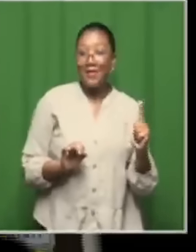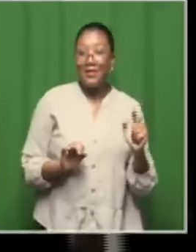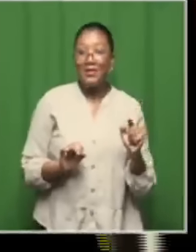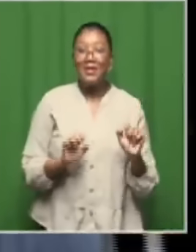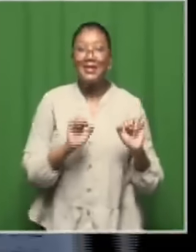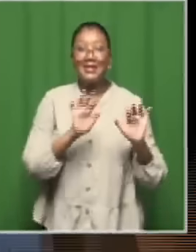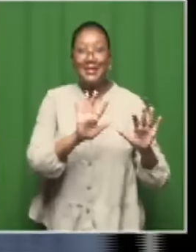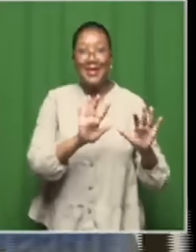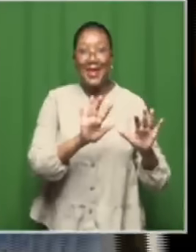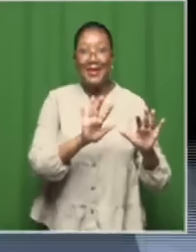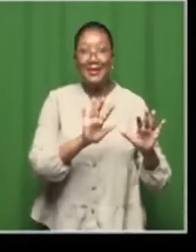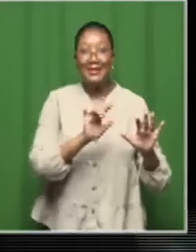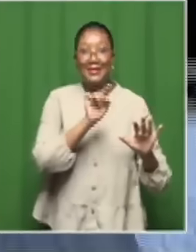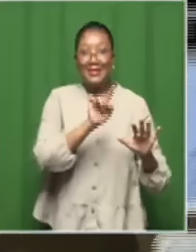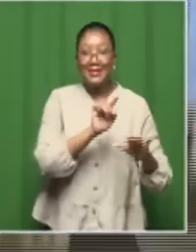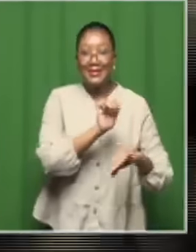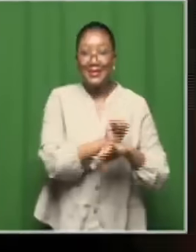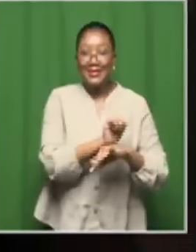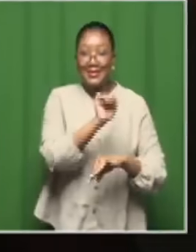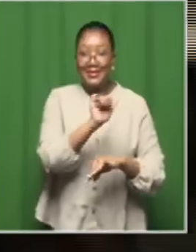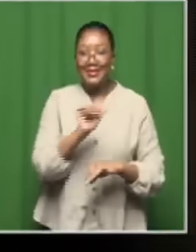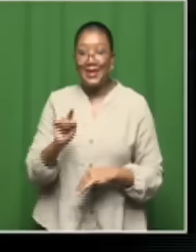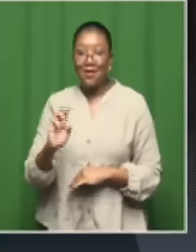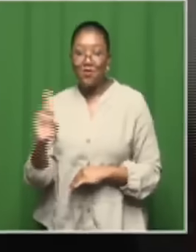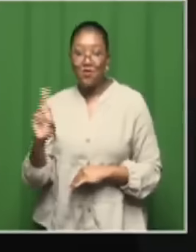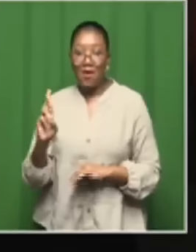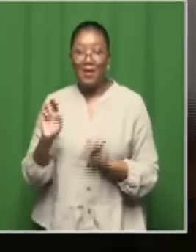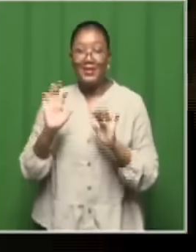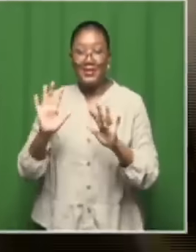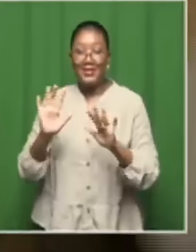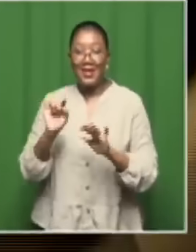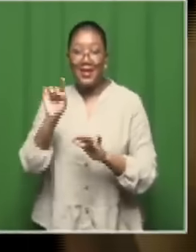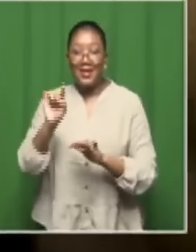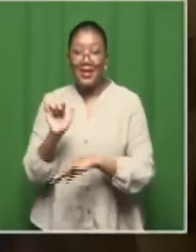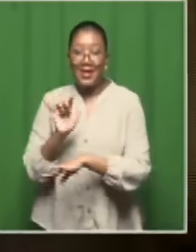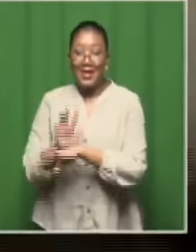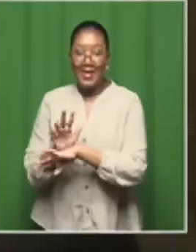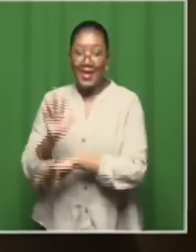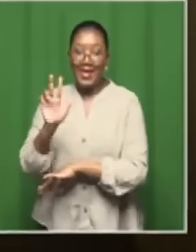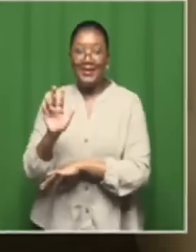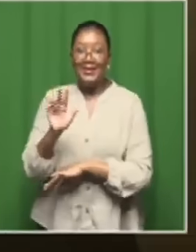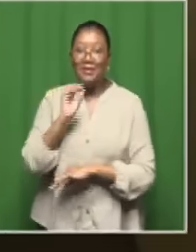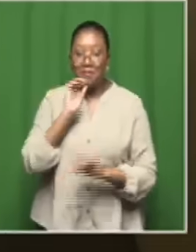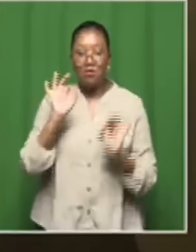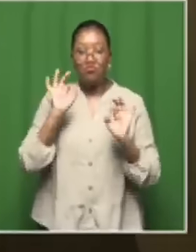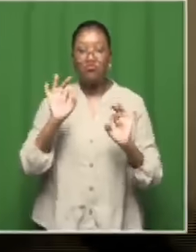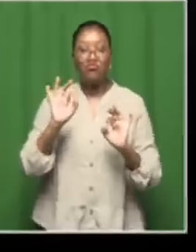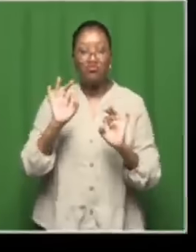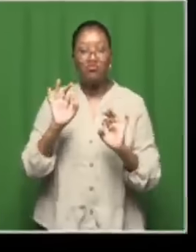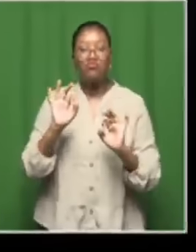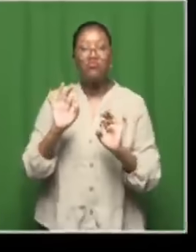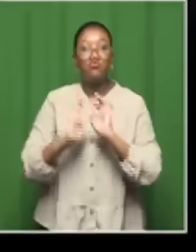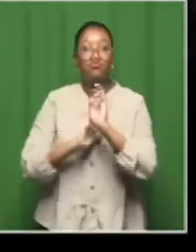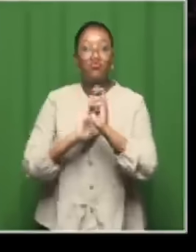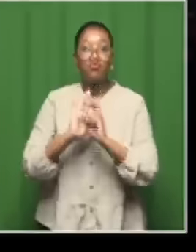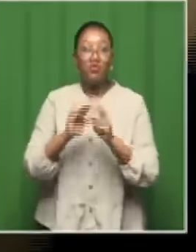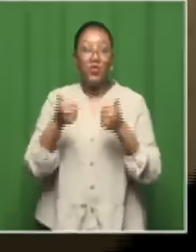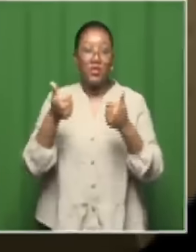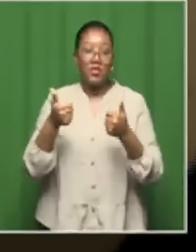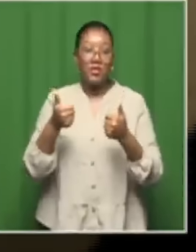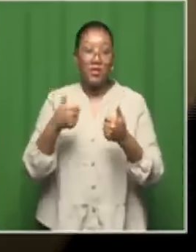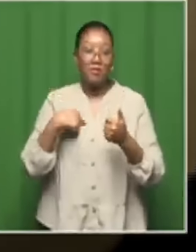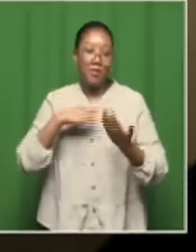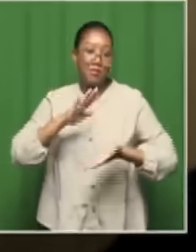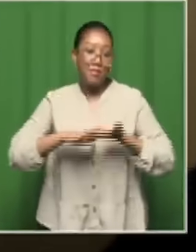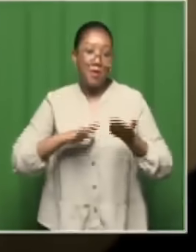The pulse on the right is 1018, which is within the guidelines. Excellent. We are perfect to rock and roll, and we go